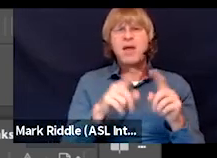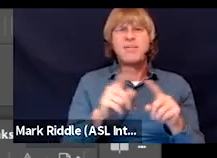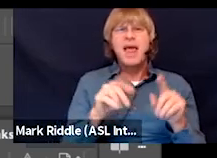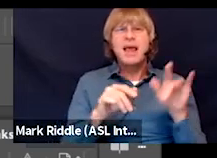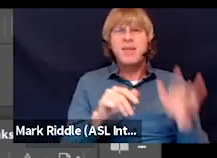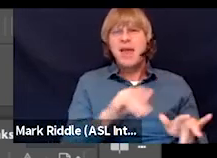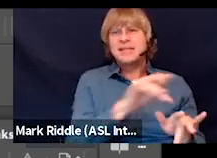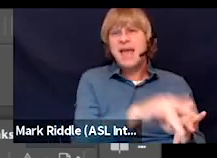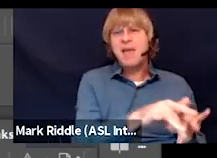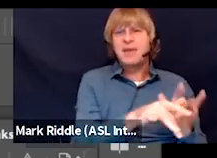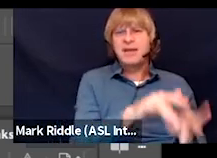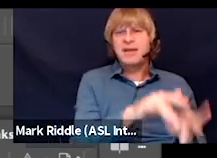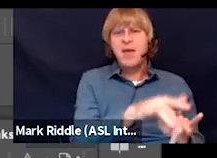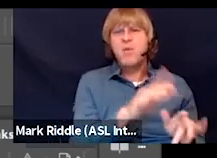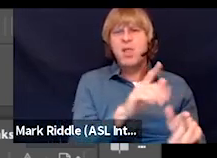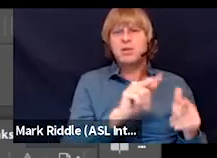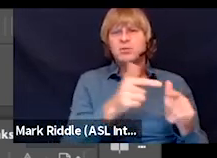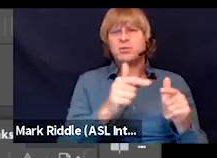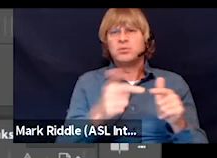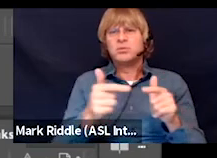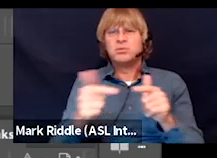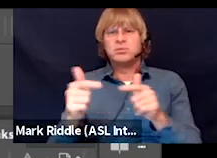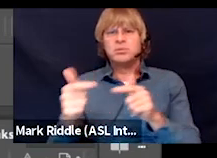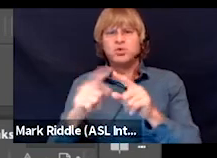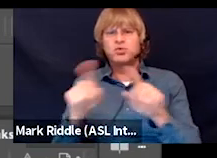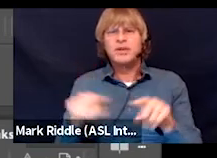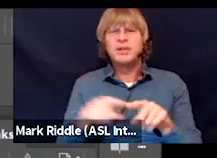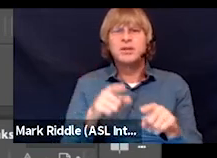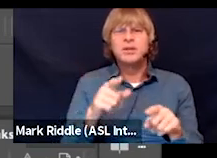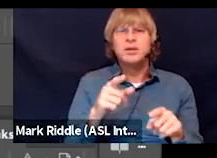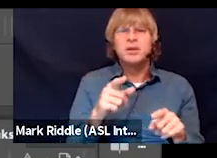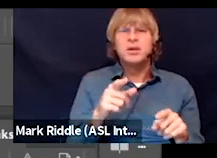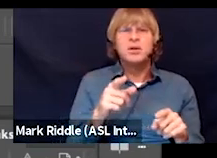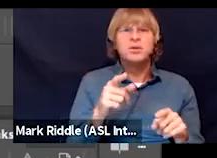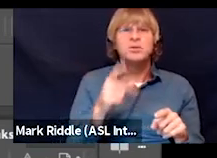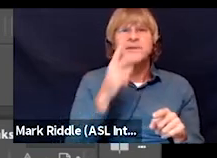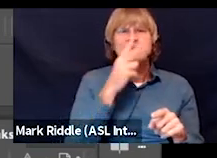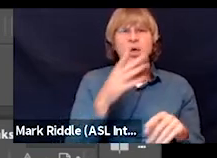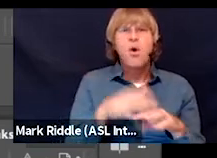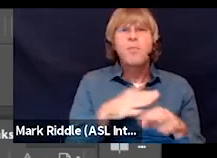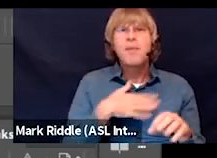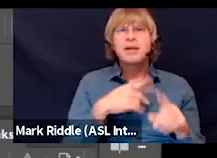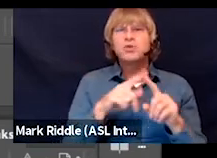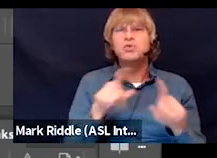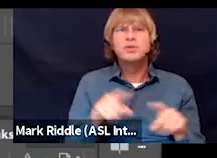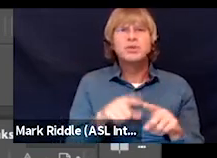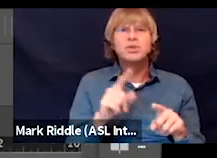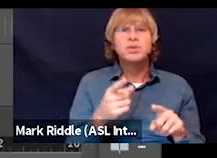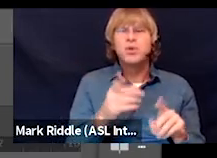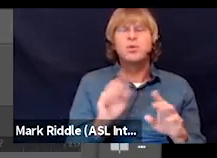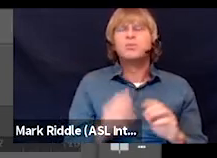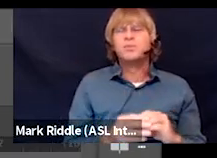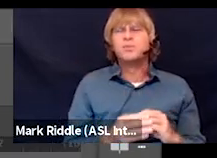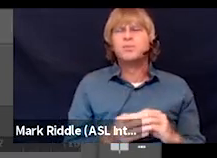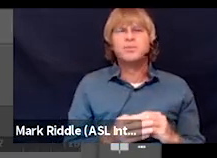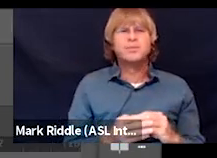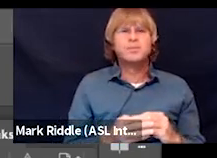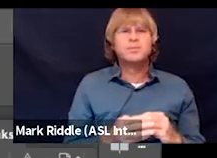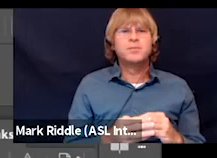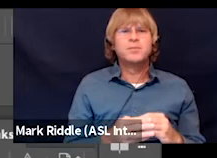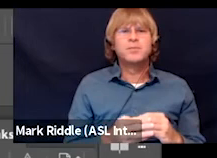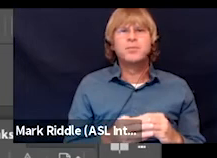command tab will open your screen. Are you seeing anything on my screen other than the, no, okay.